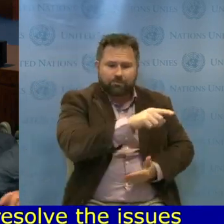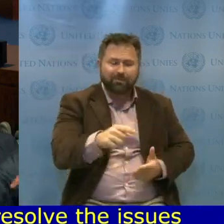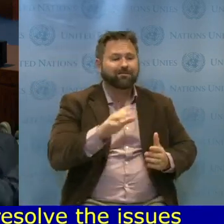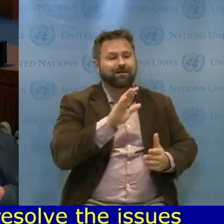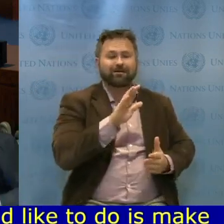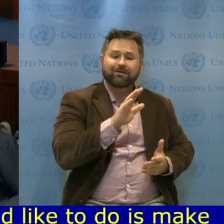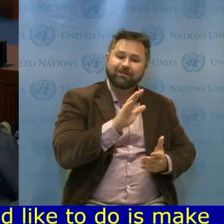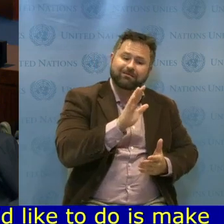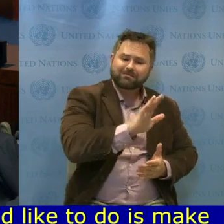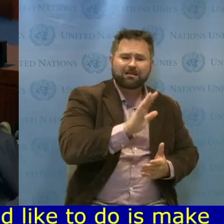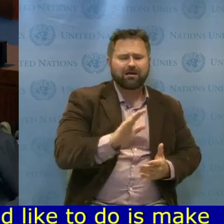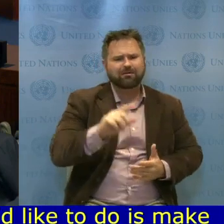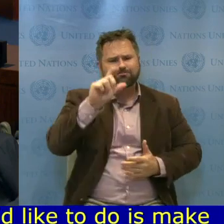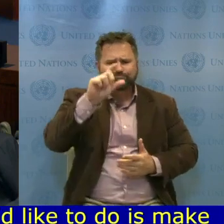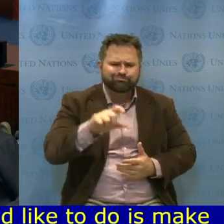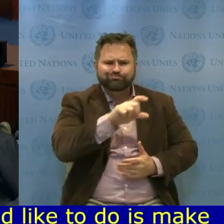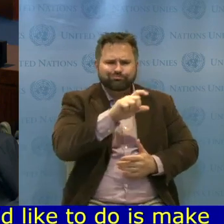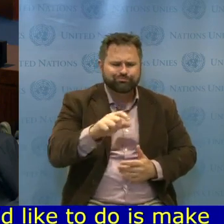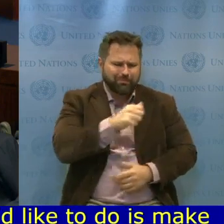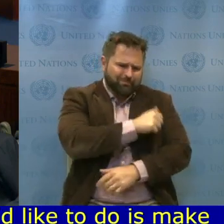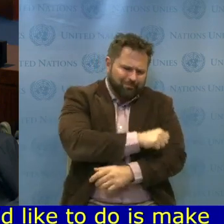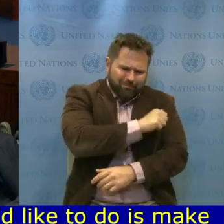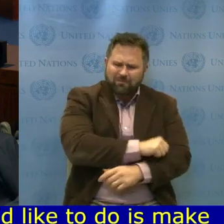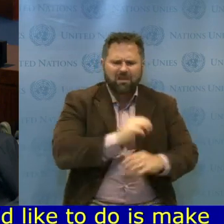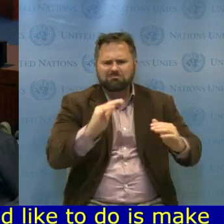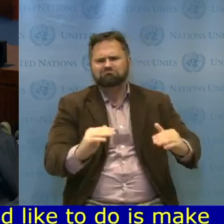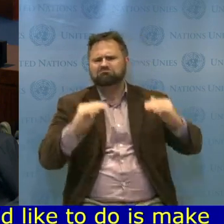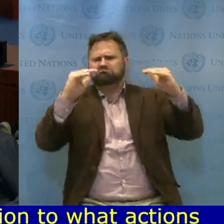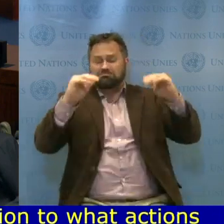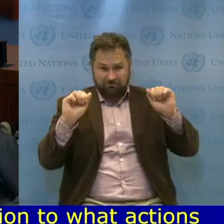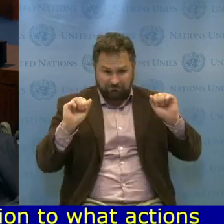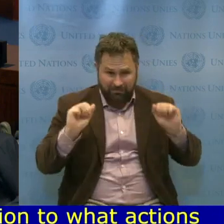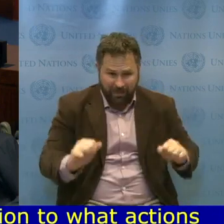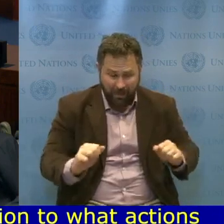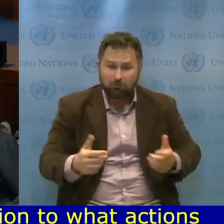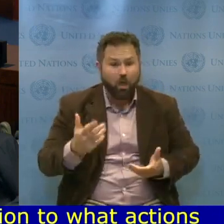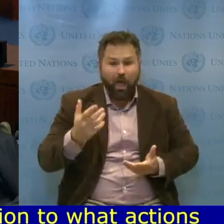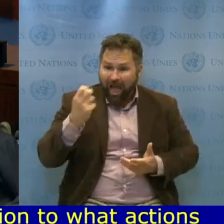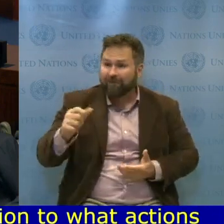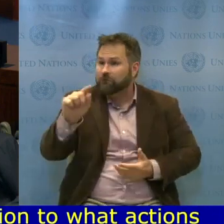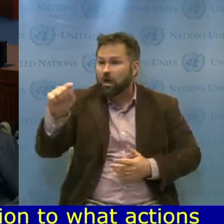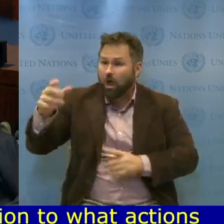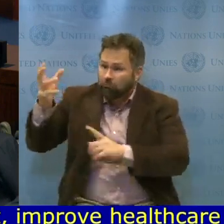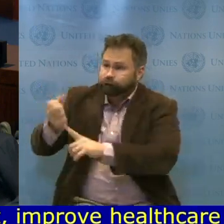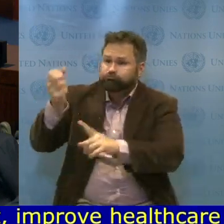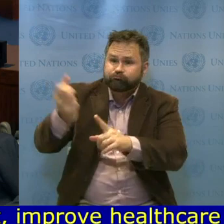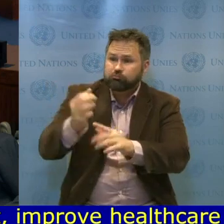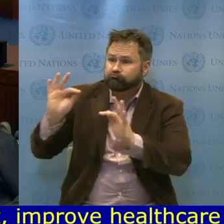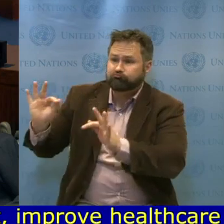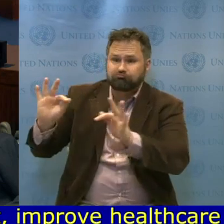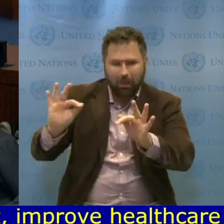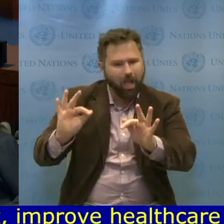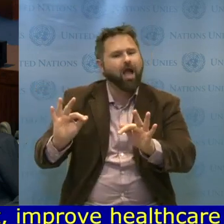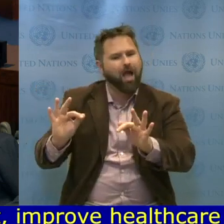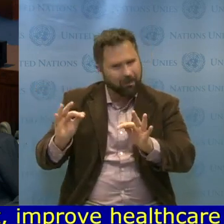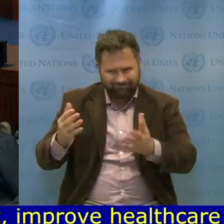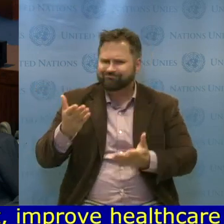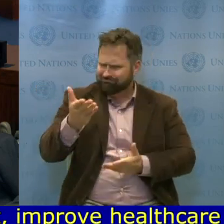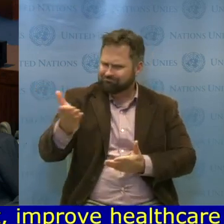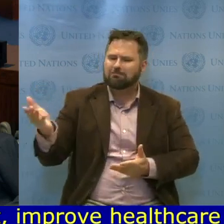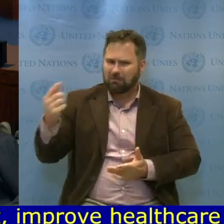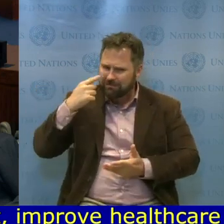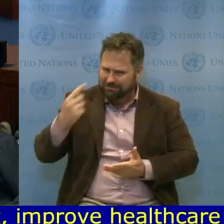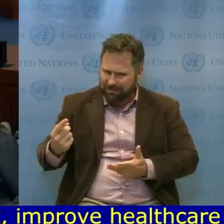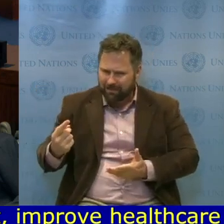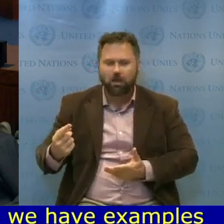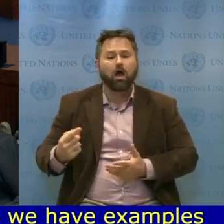people with disabilities. Do we have examples of good practice, which we a lot of us do and a lot of countries here do? And the third issue, how